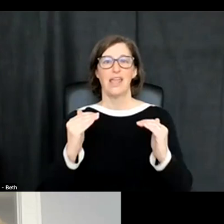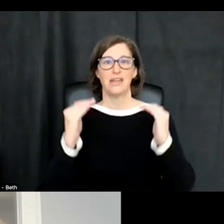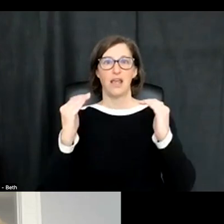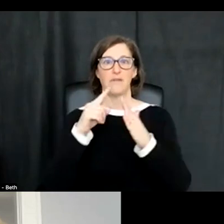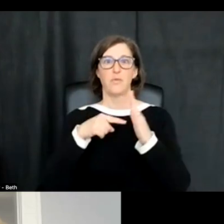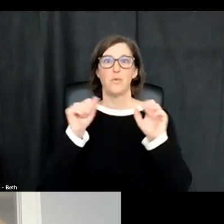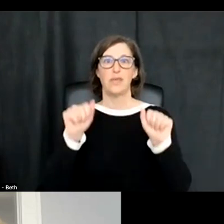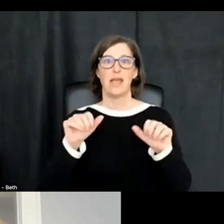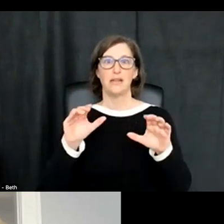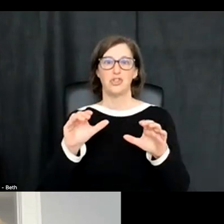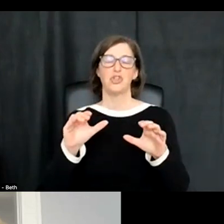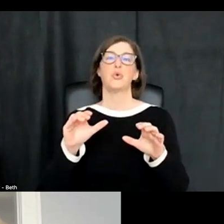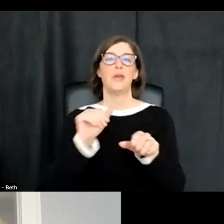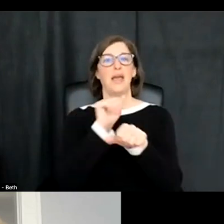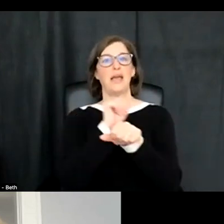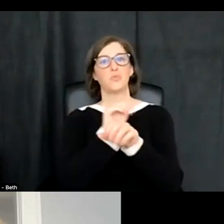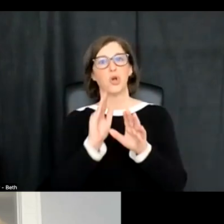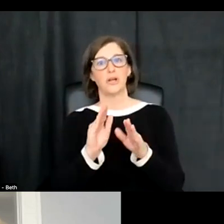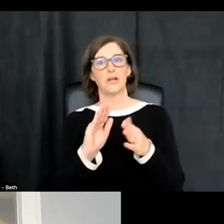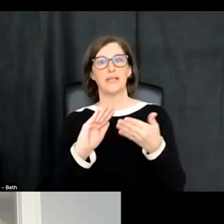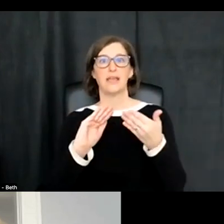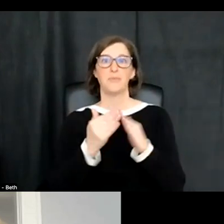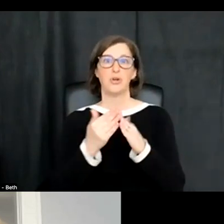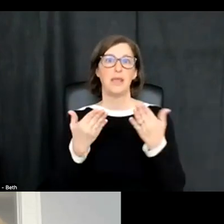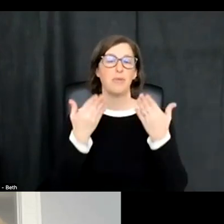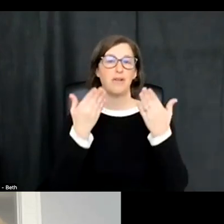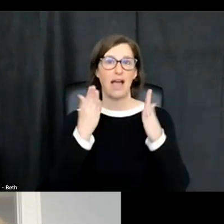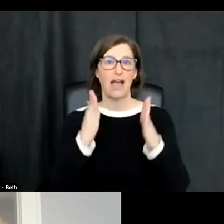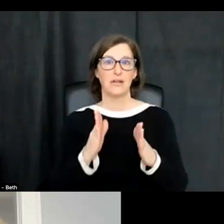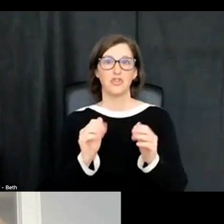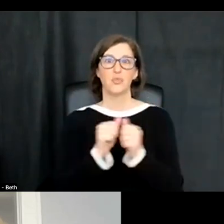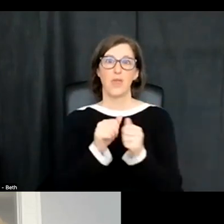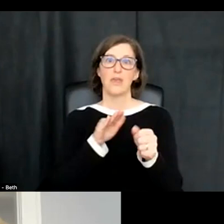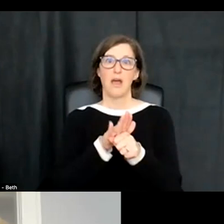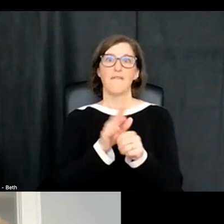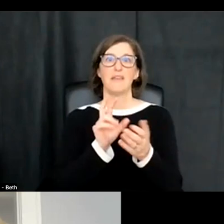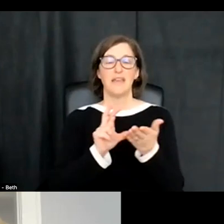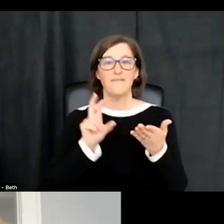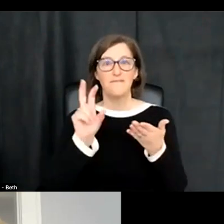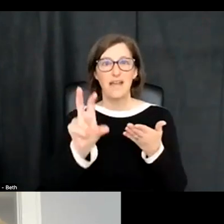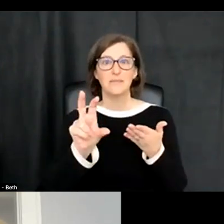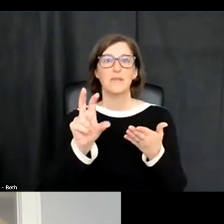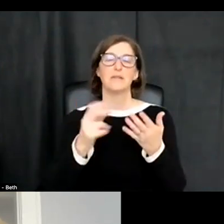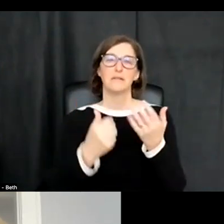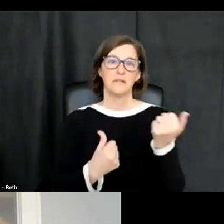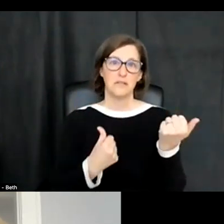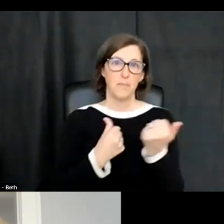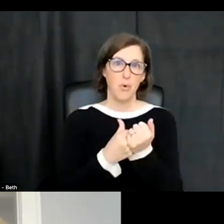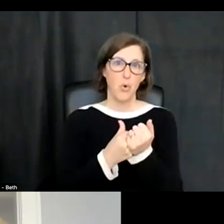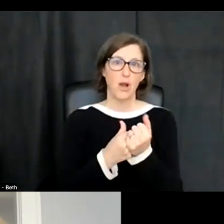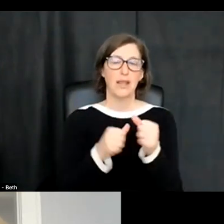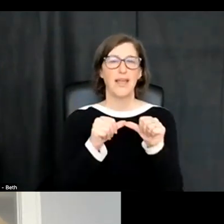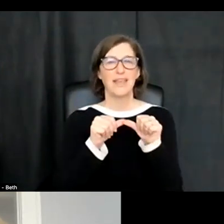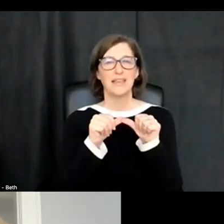do as lay workers, as community-based providers, with adequate investment, adequate support, and